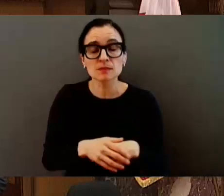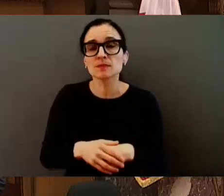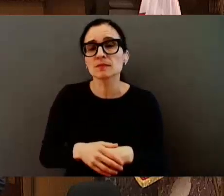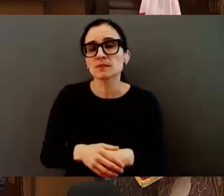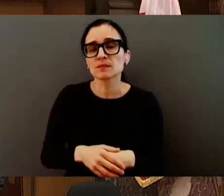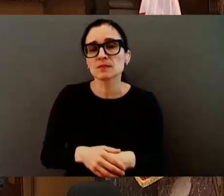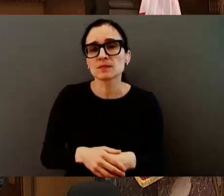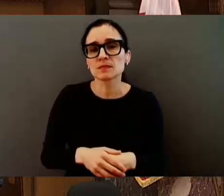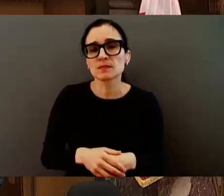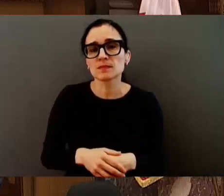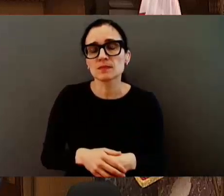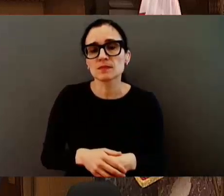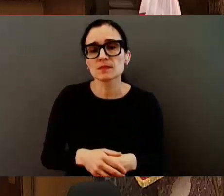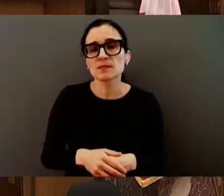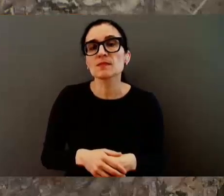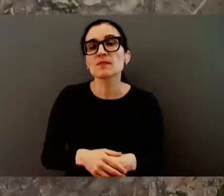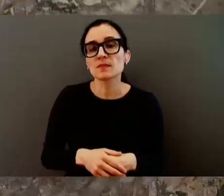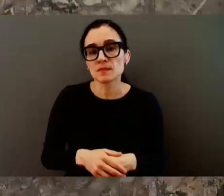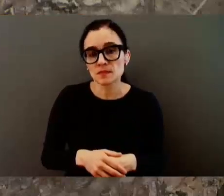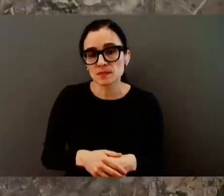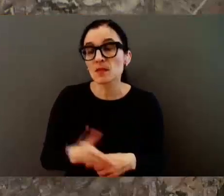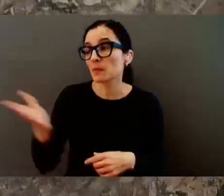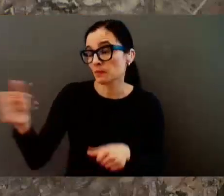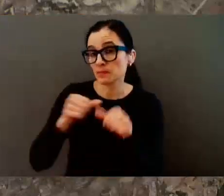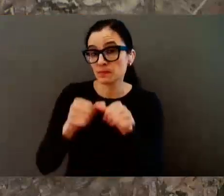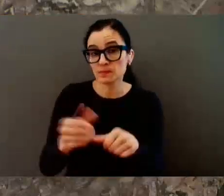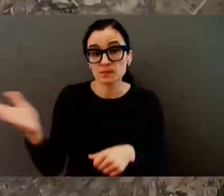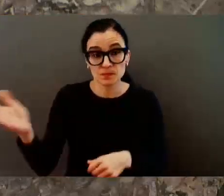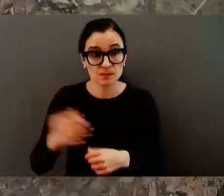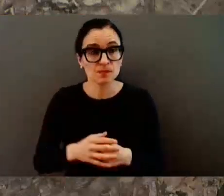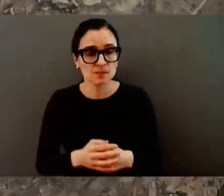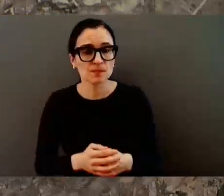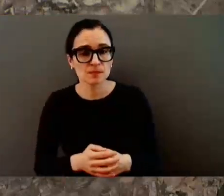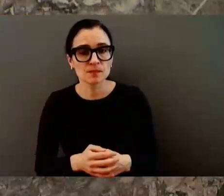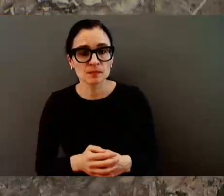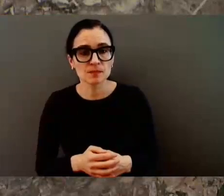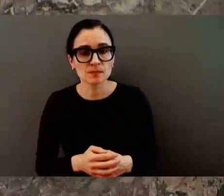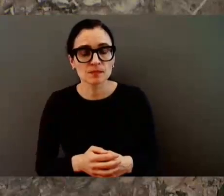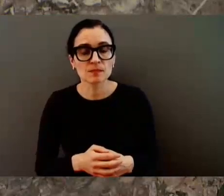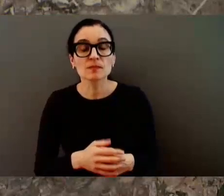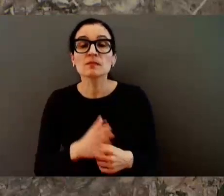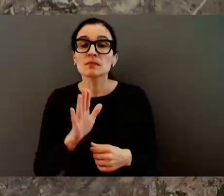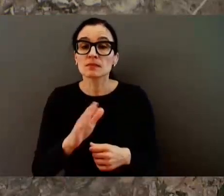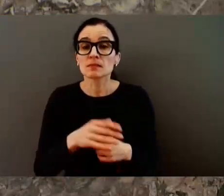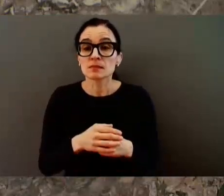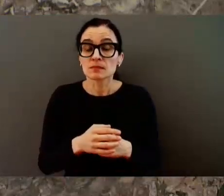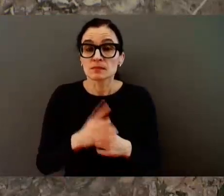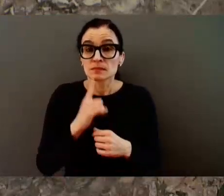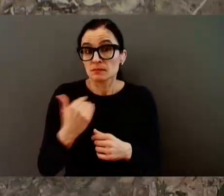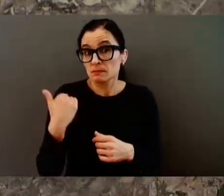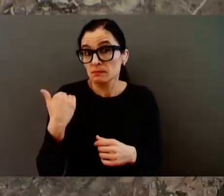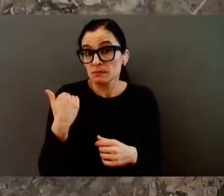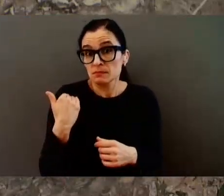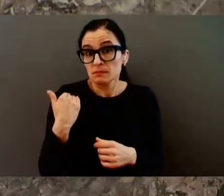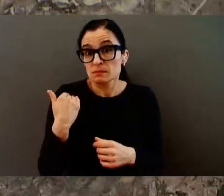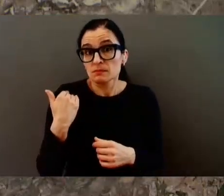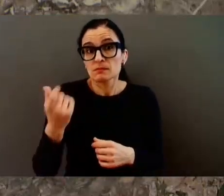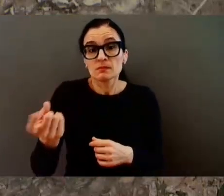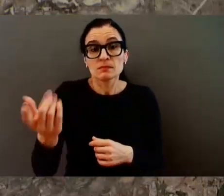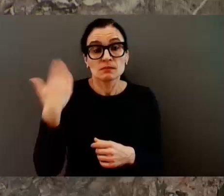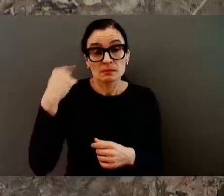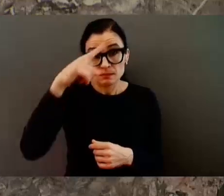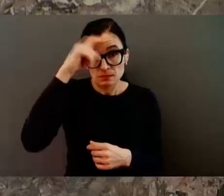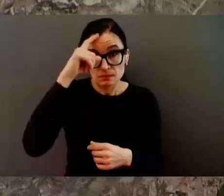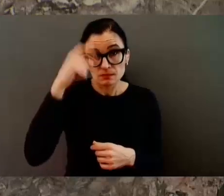Minister will continue. Mr. Speaker, in a closed-door meeting last summer, the opposition leader asked if he would allow